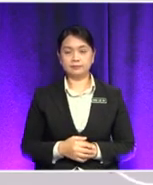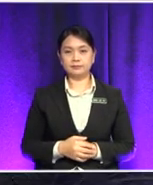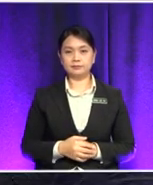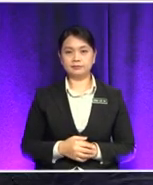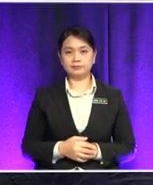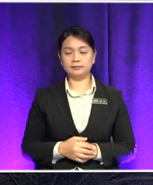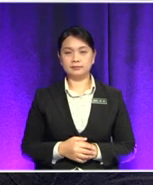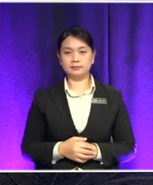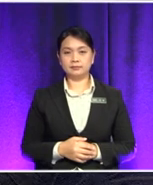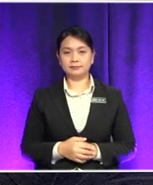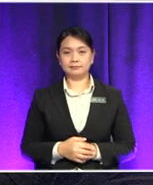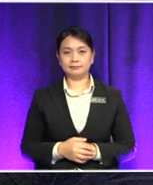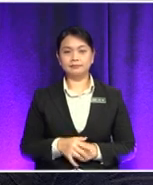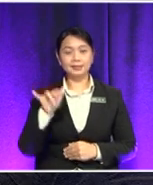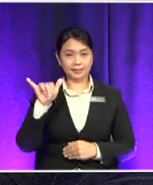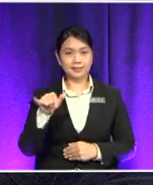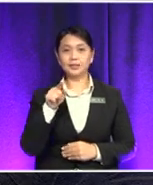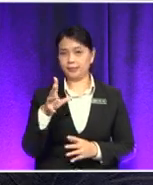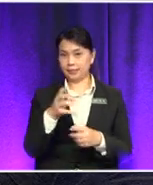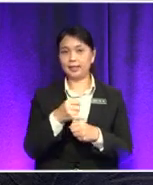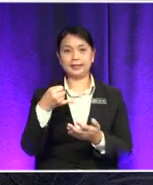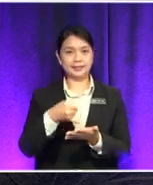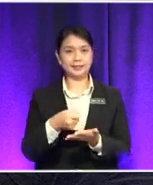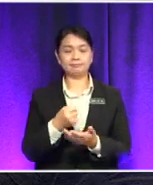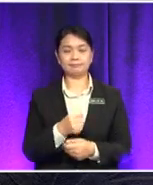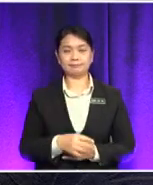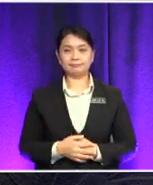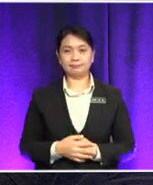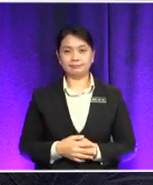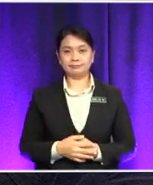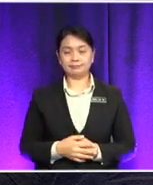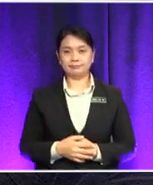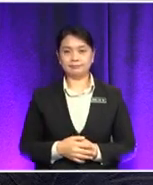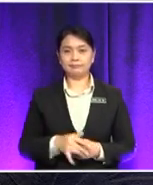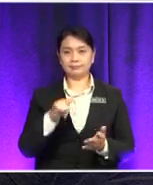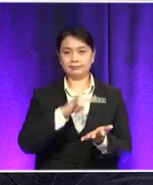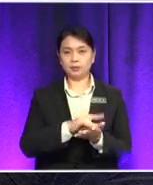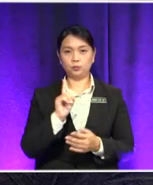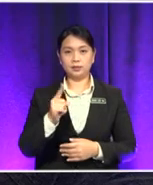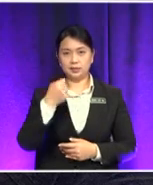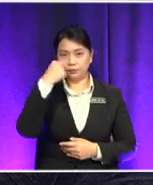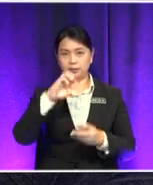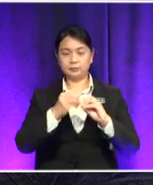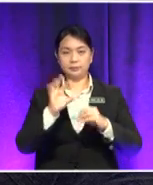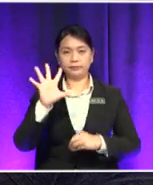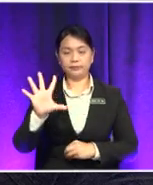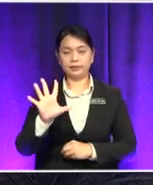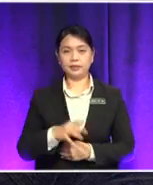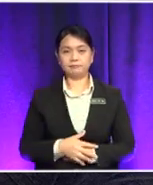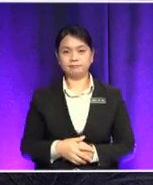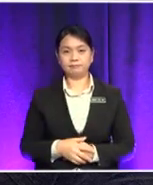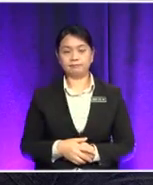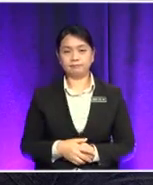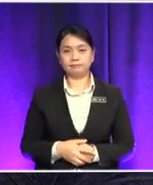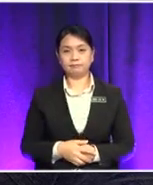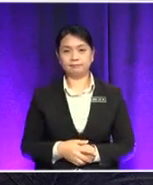yes. You get it. Wow. Okay, so that one is for number five. Number five. Good. Do okay, I